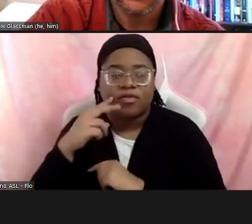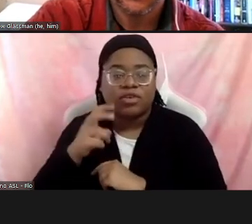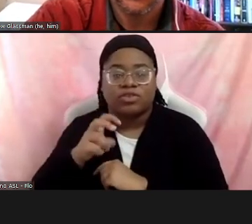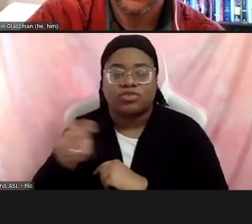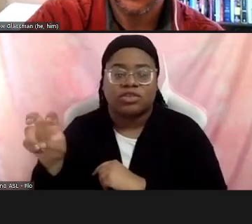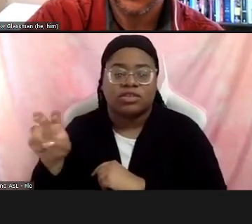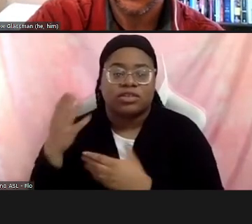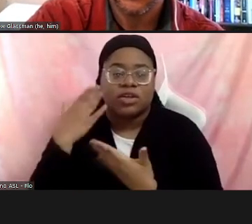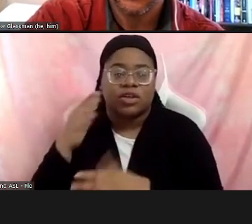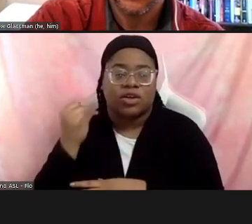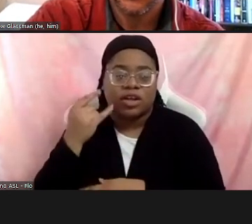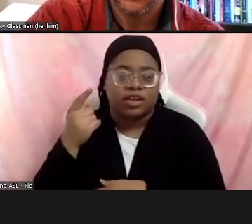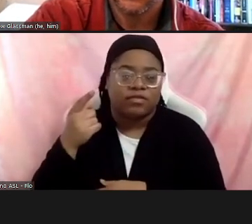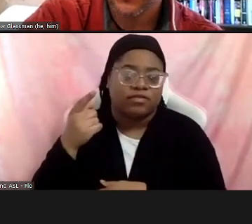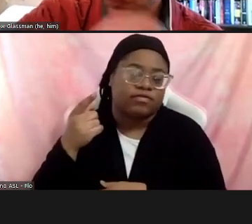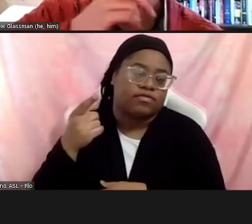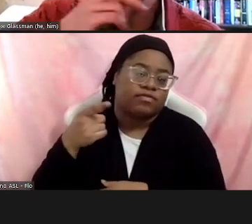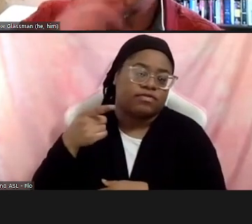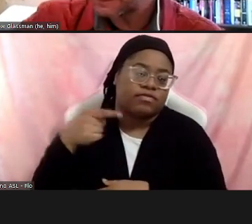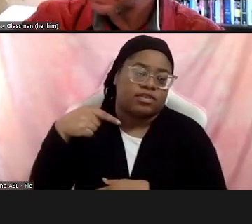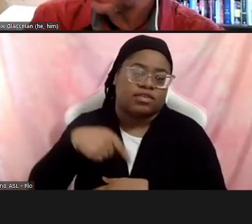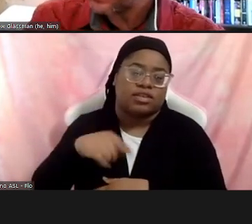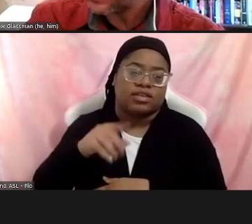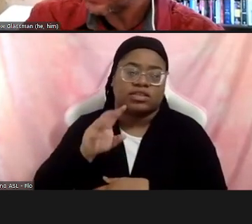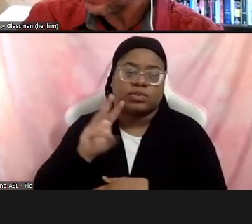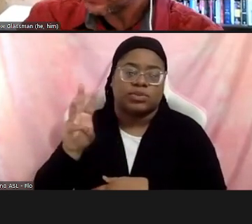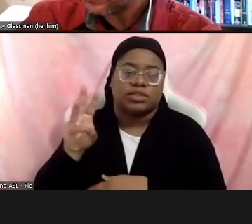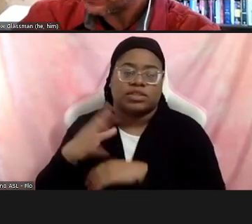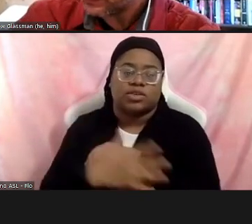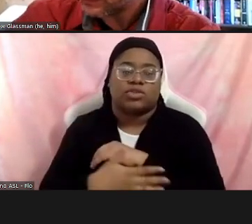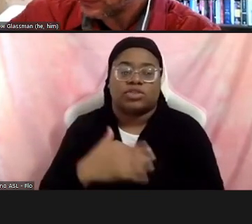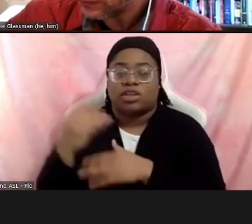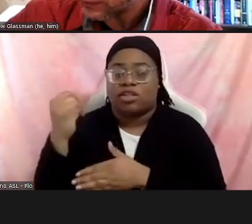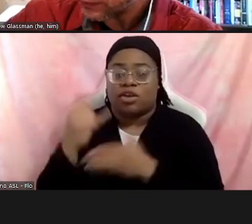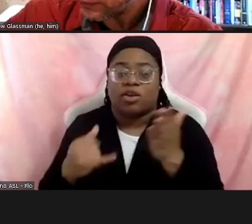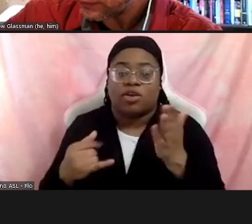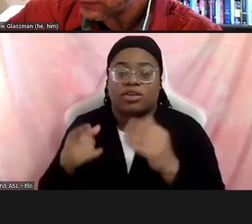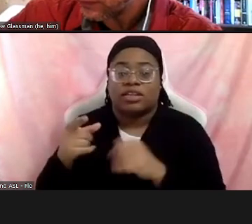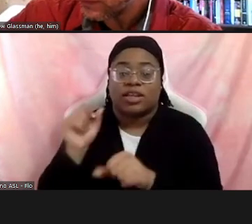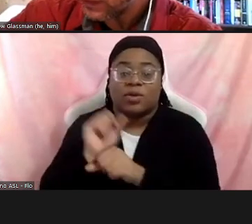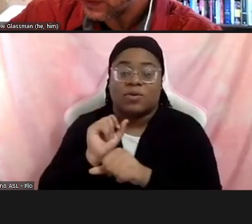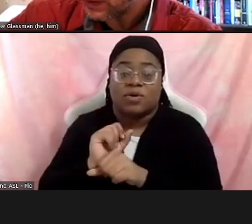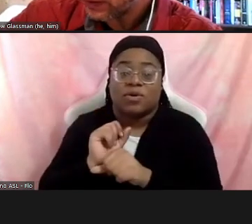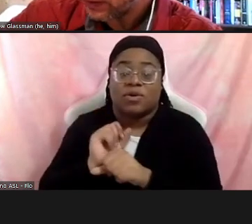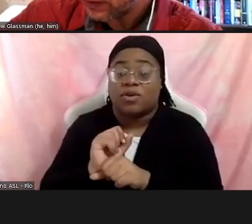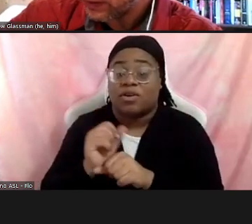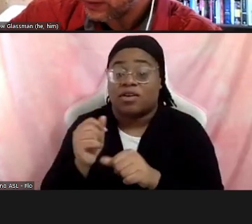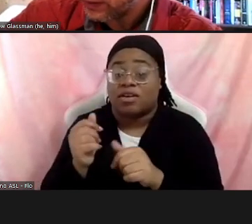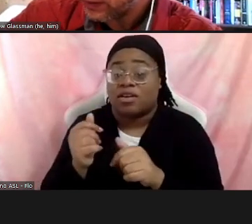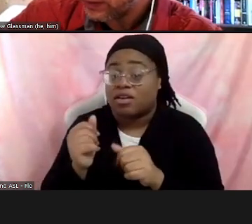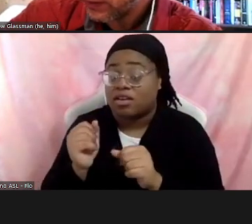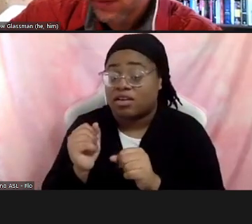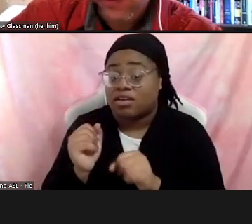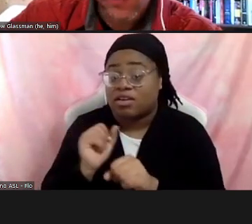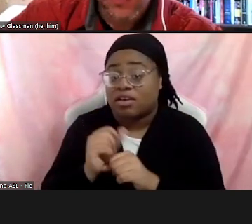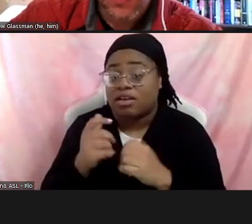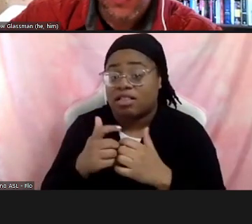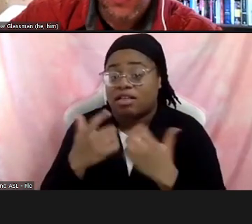if in other countries, but in the West country, the arts, they work a lot with